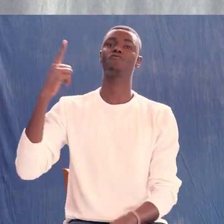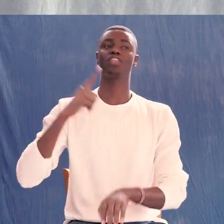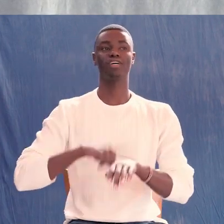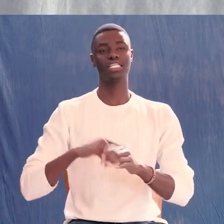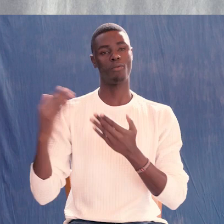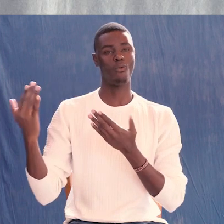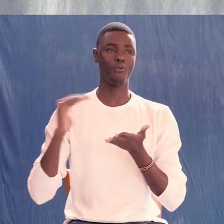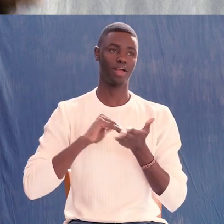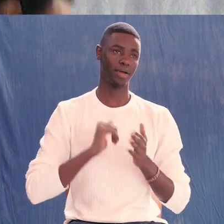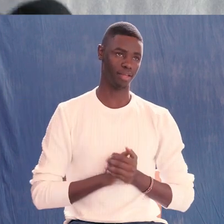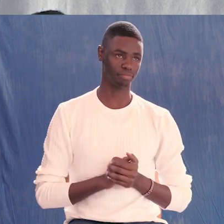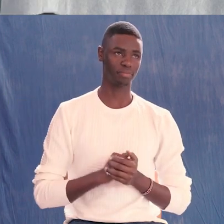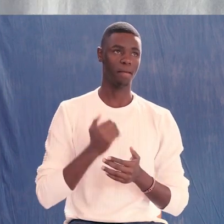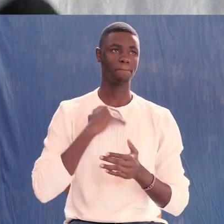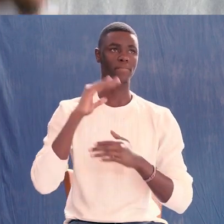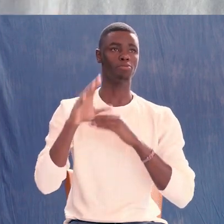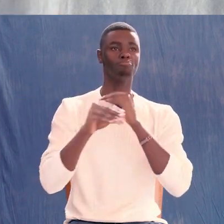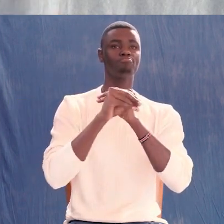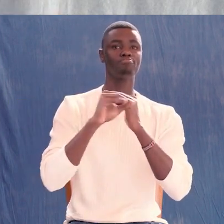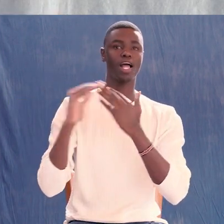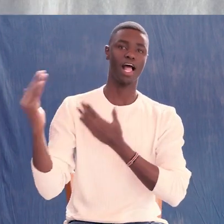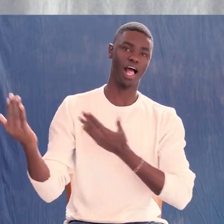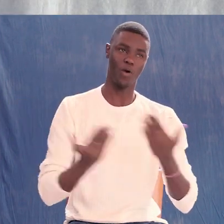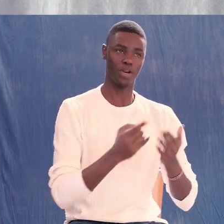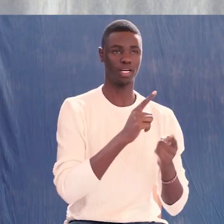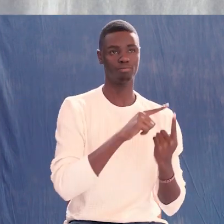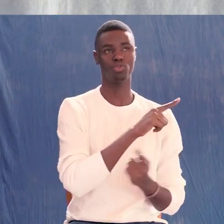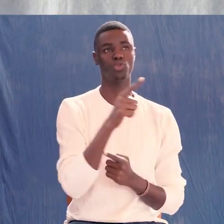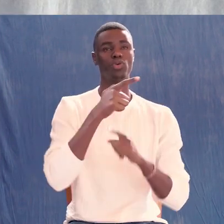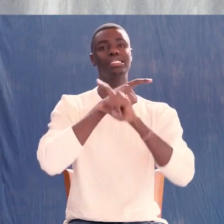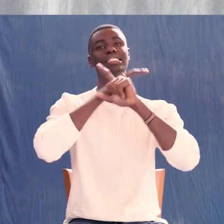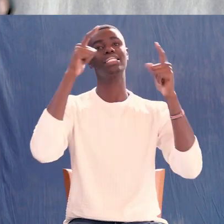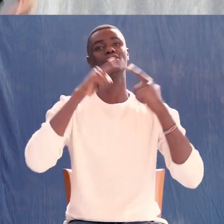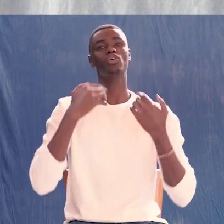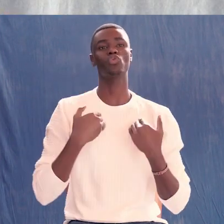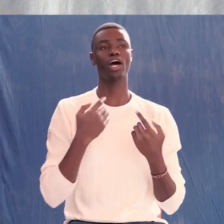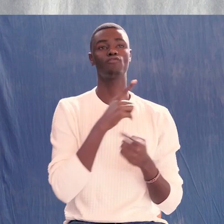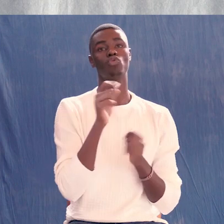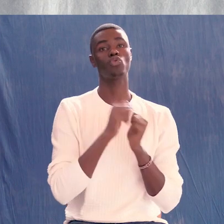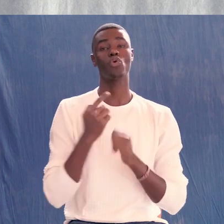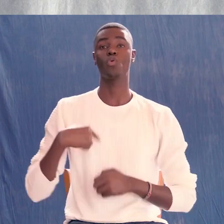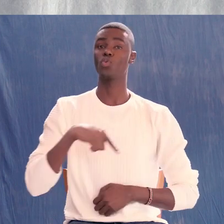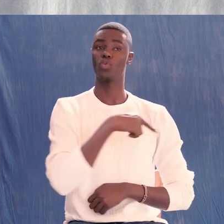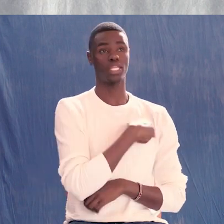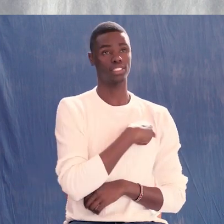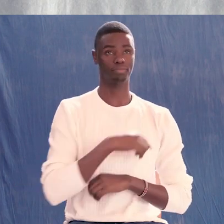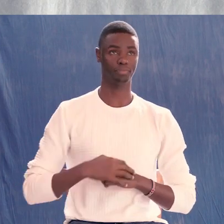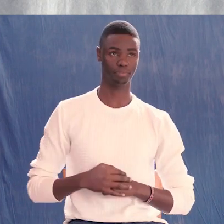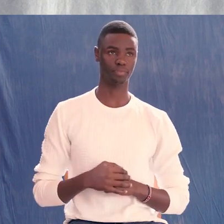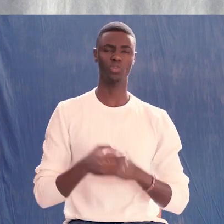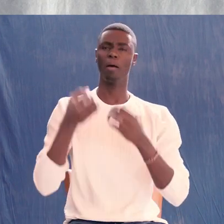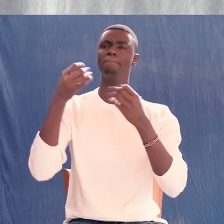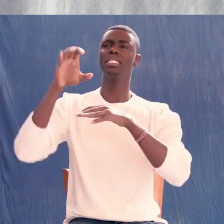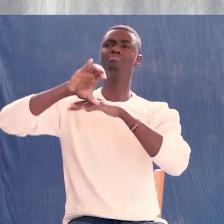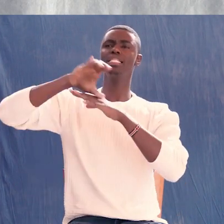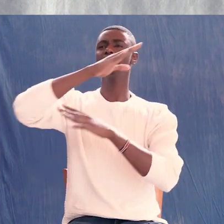Karibu Tena, let me just add our welcome to you. It's great to have you with us. There are many wonderful churches across the city that